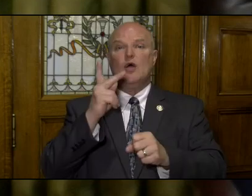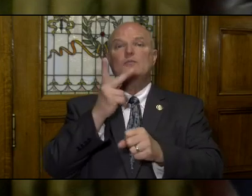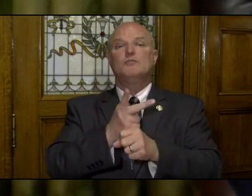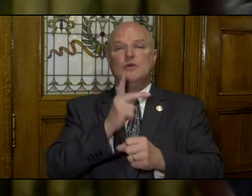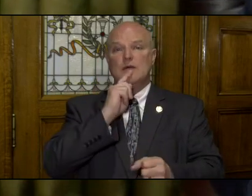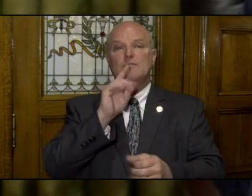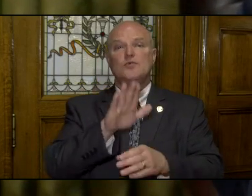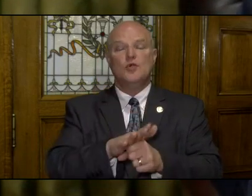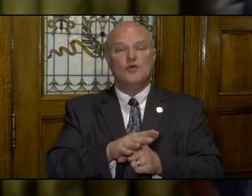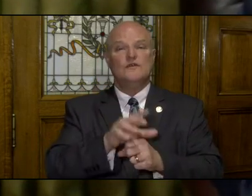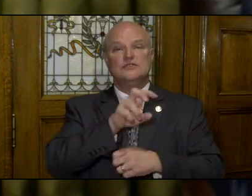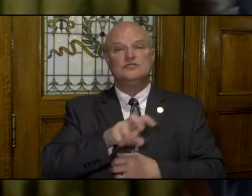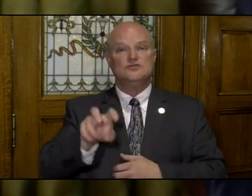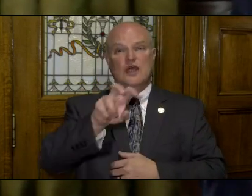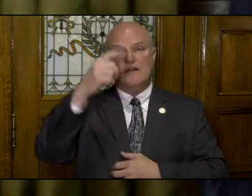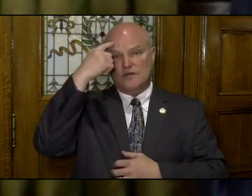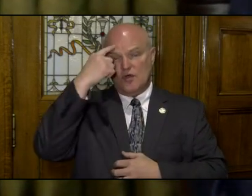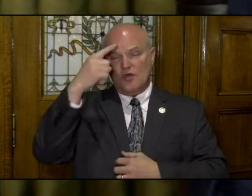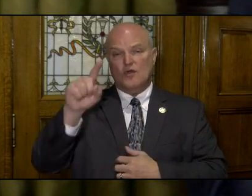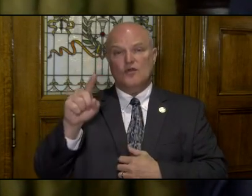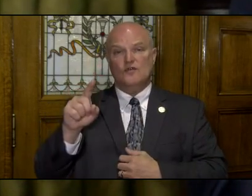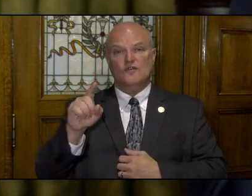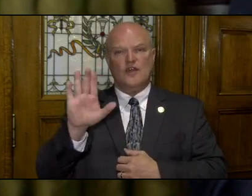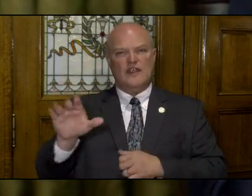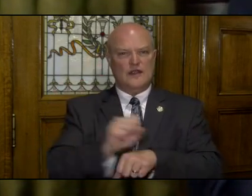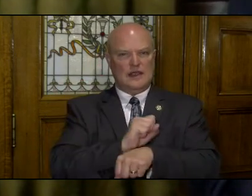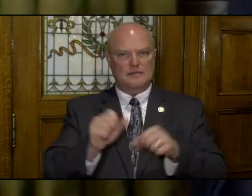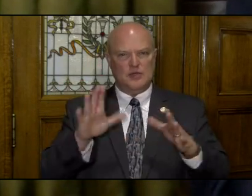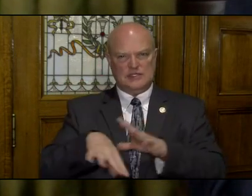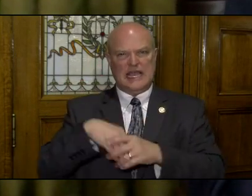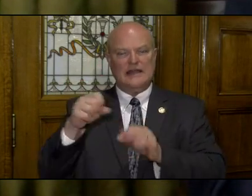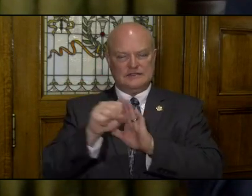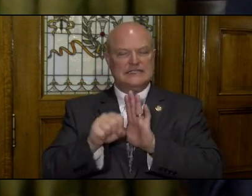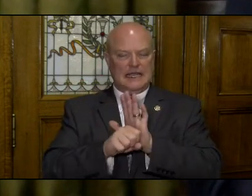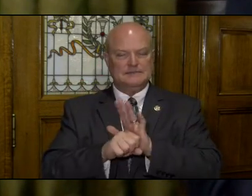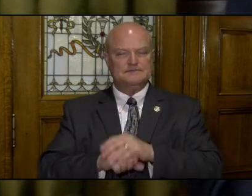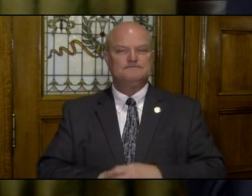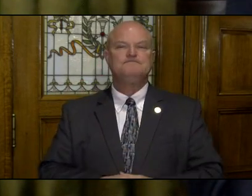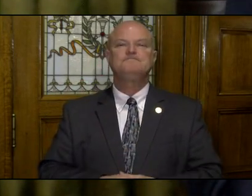approve travel for their employees out of state.